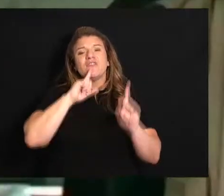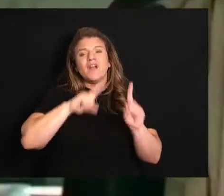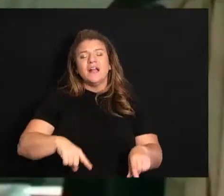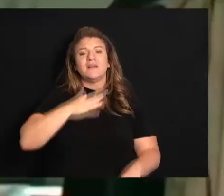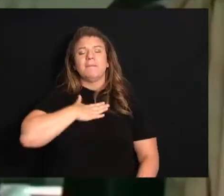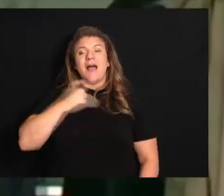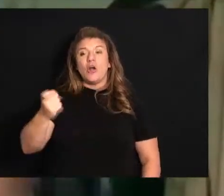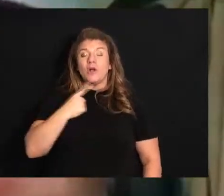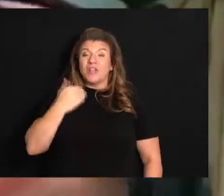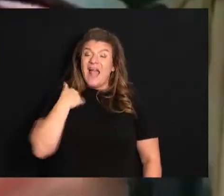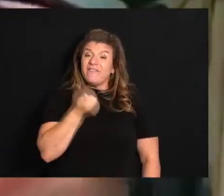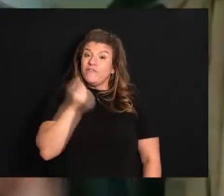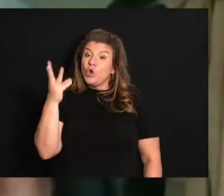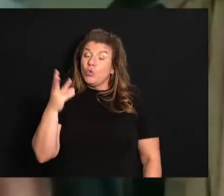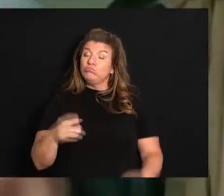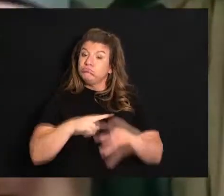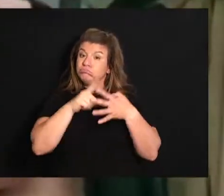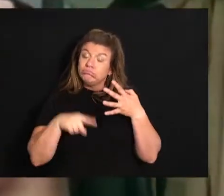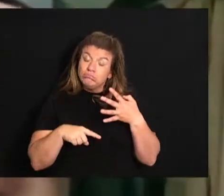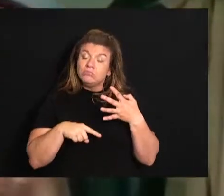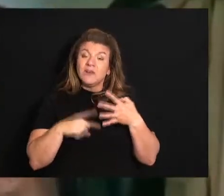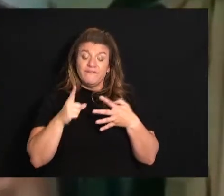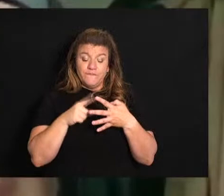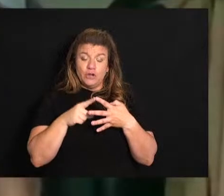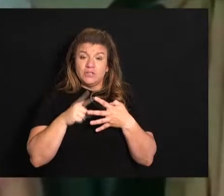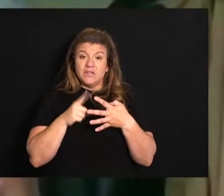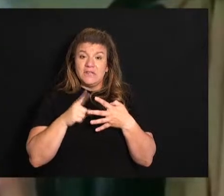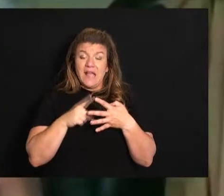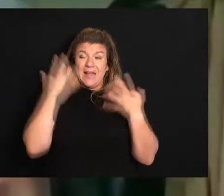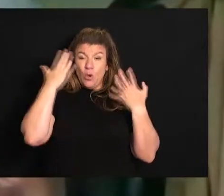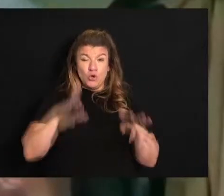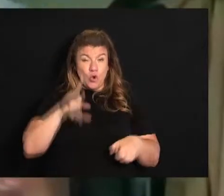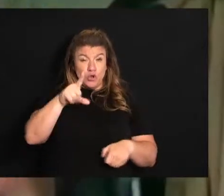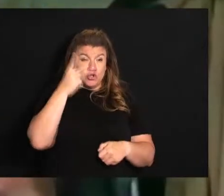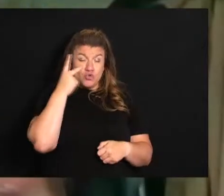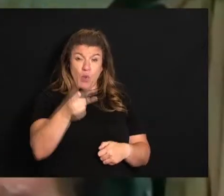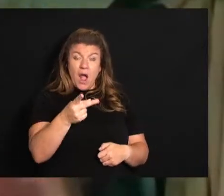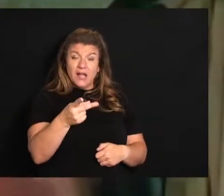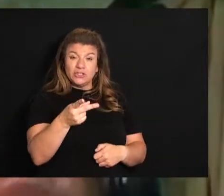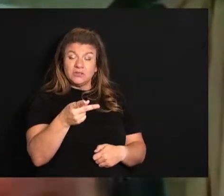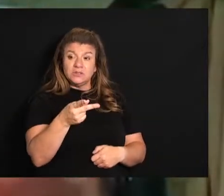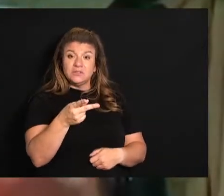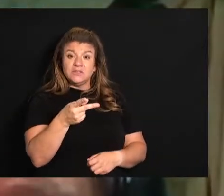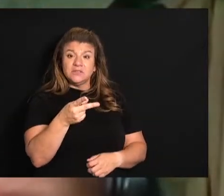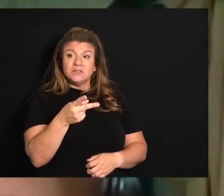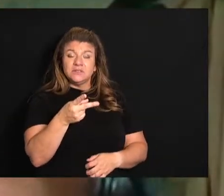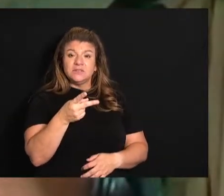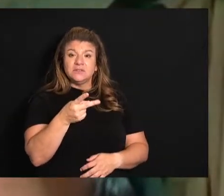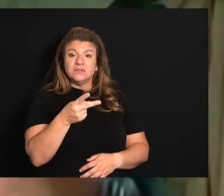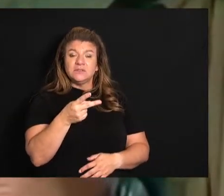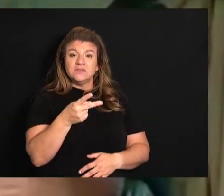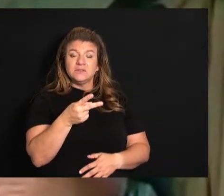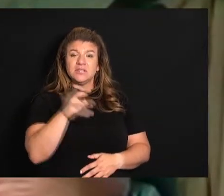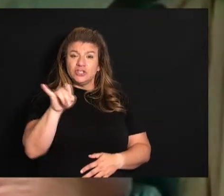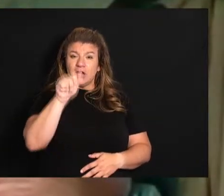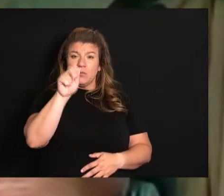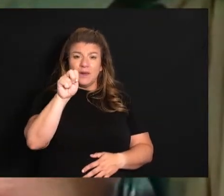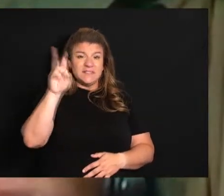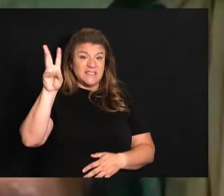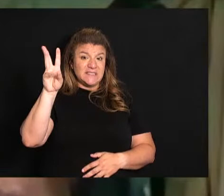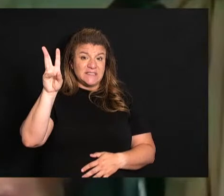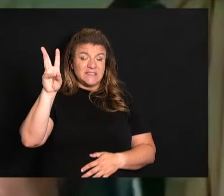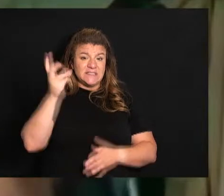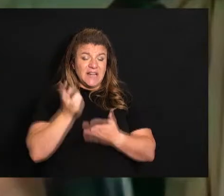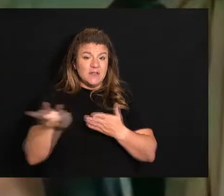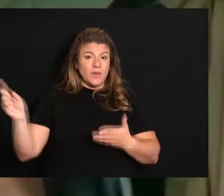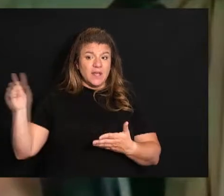couple of questions. First, Governor, I don't know if you watched the hearings, the January 6th hearings last week,